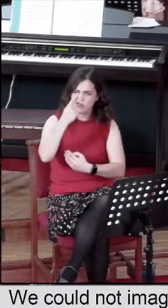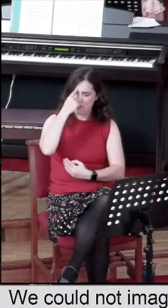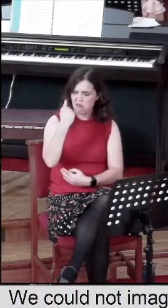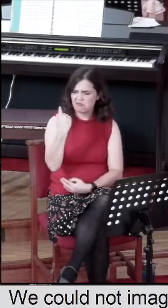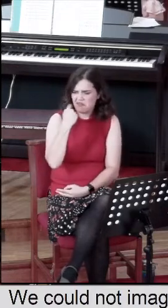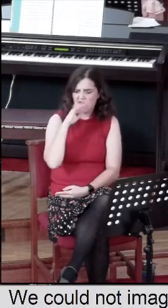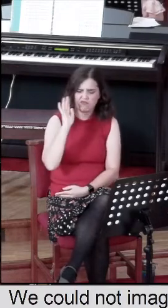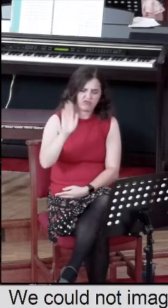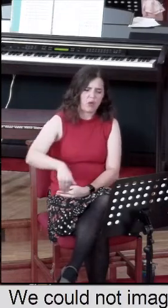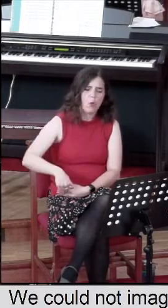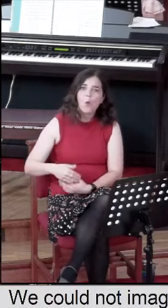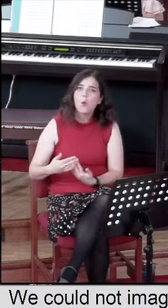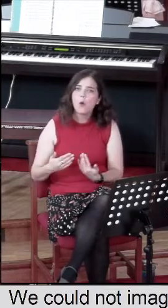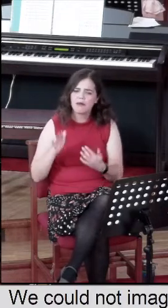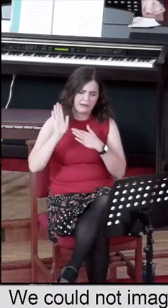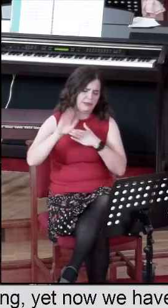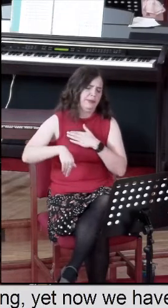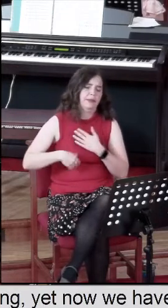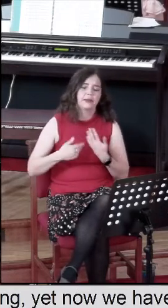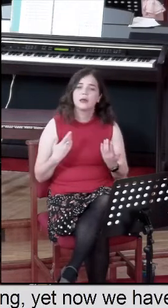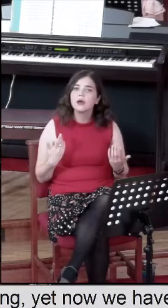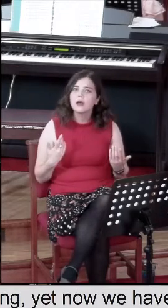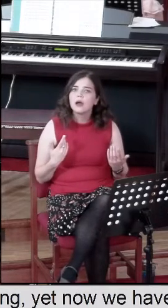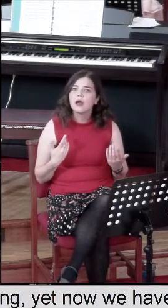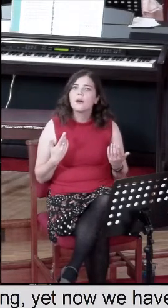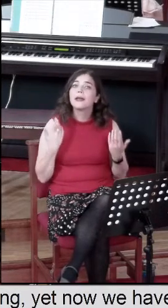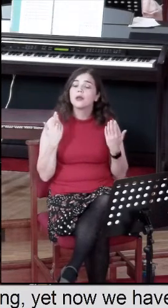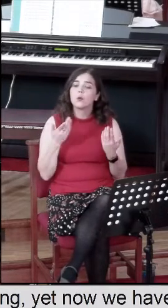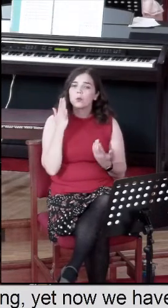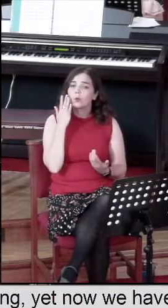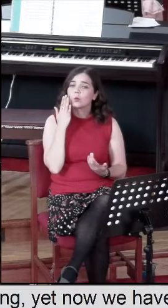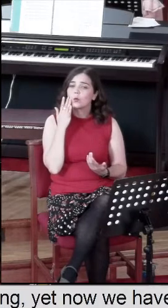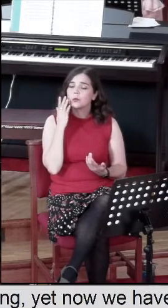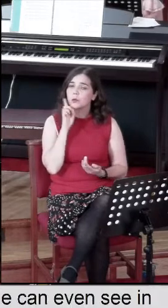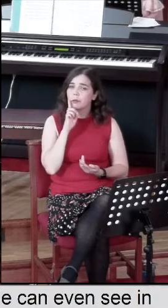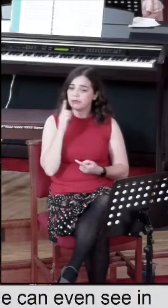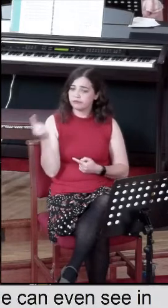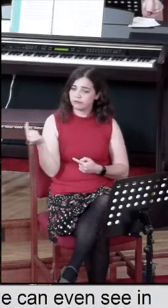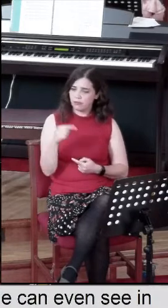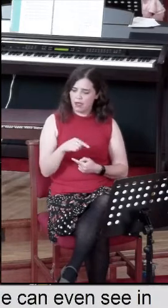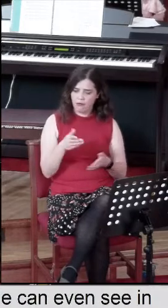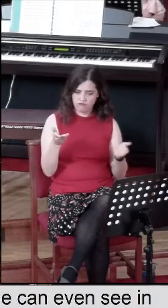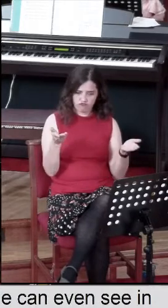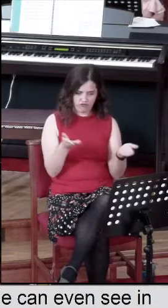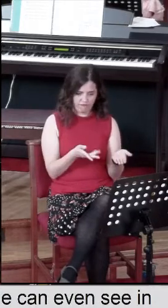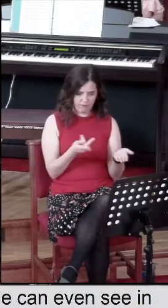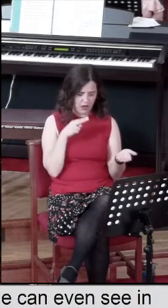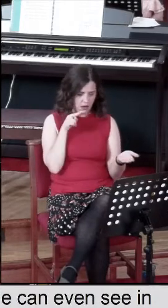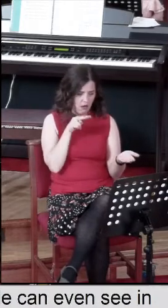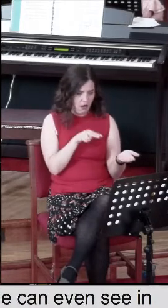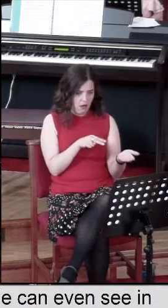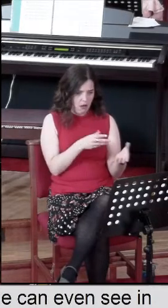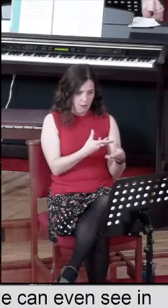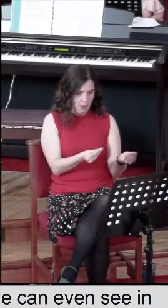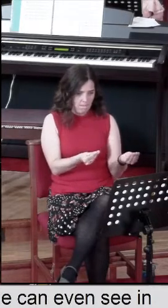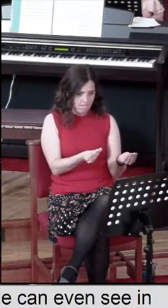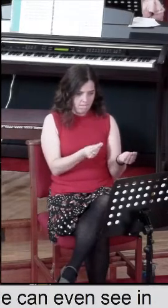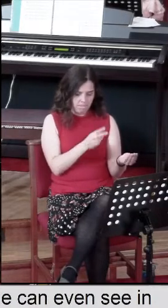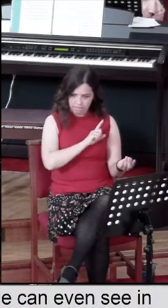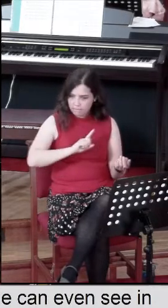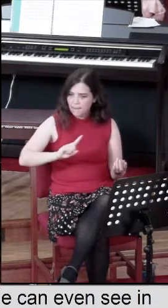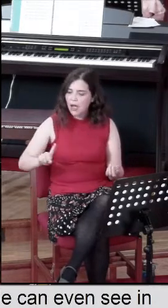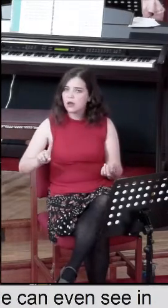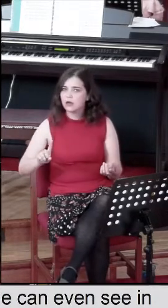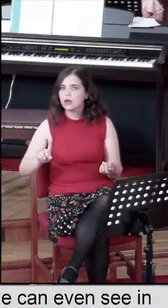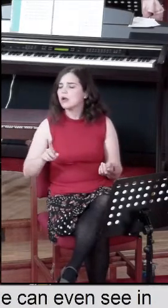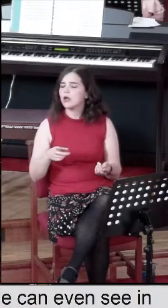thought they're an idle tale. And when the women came back from the grave, where they said Jesus had gone,